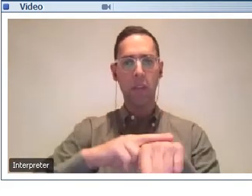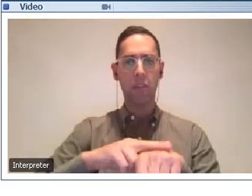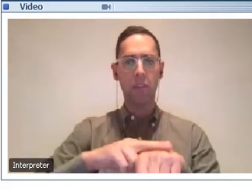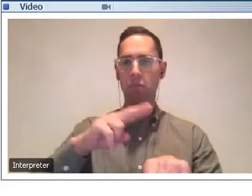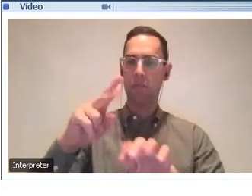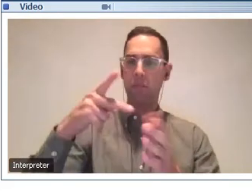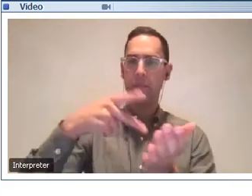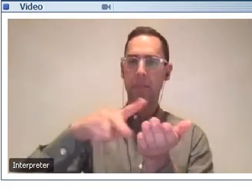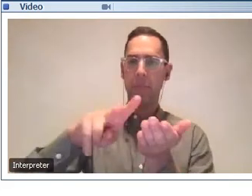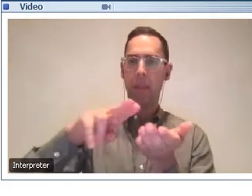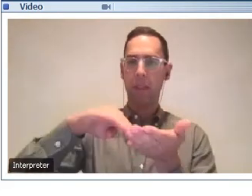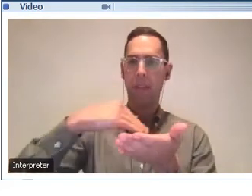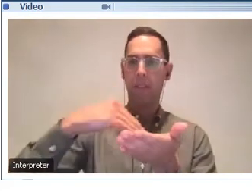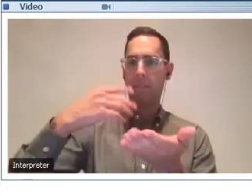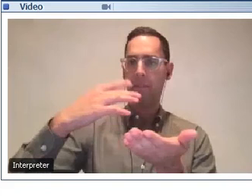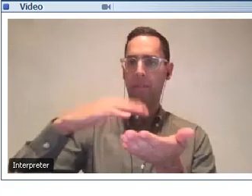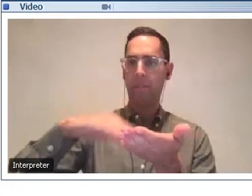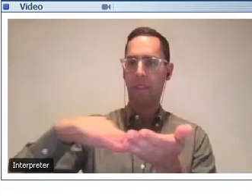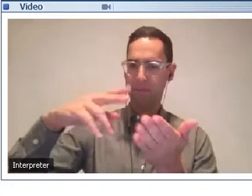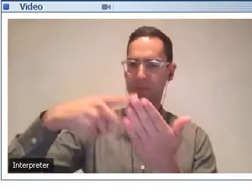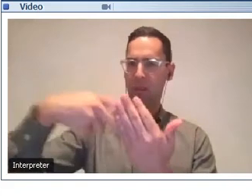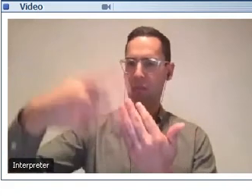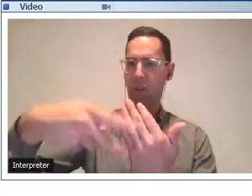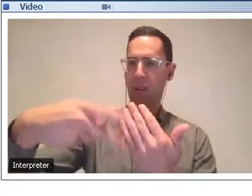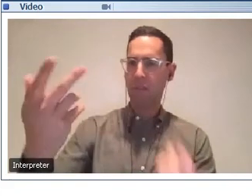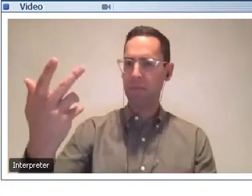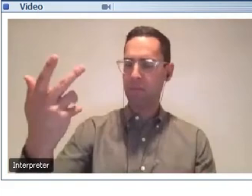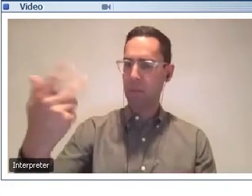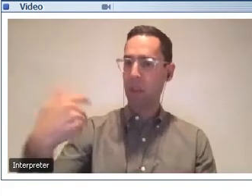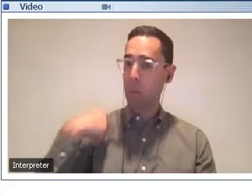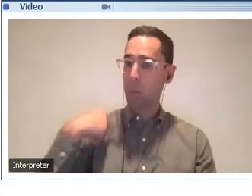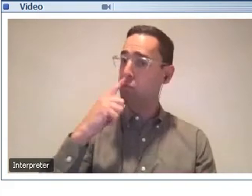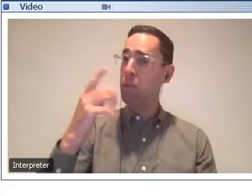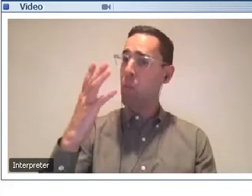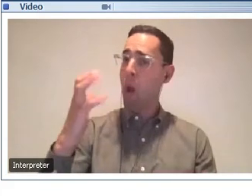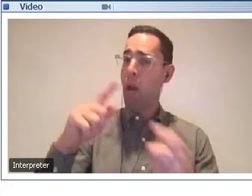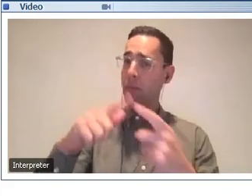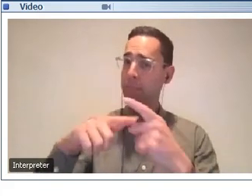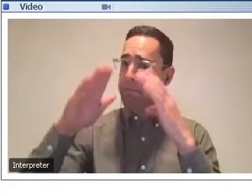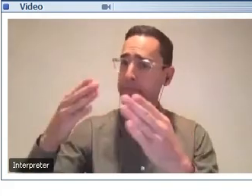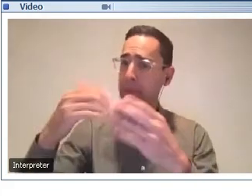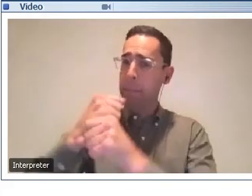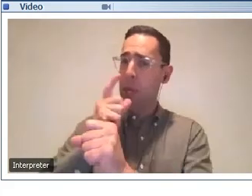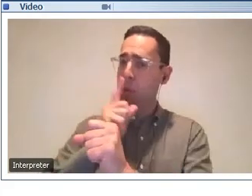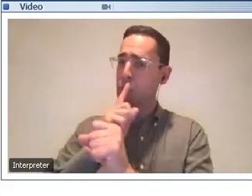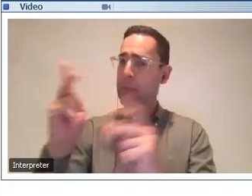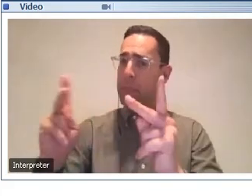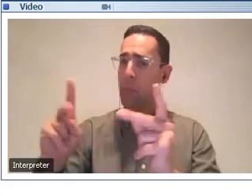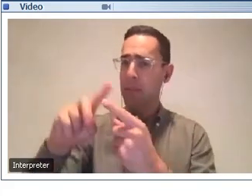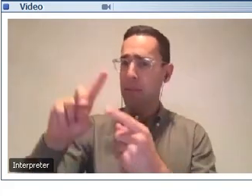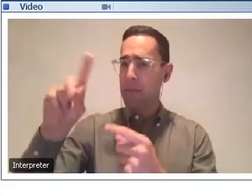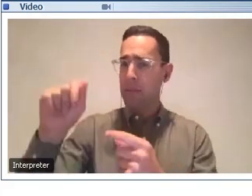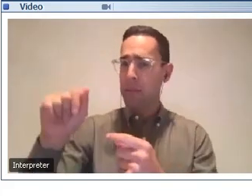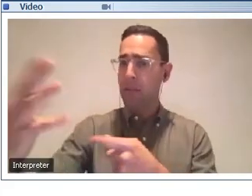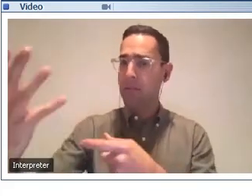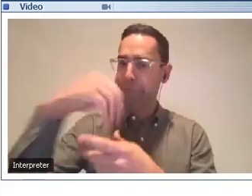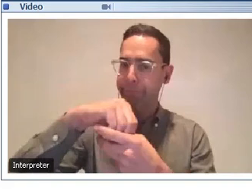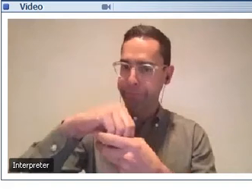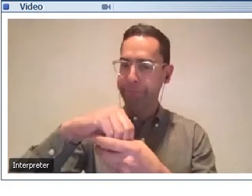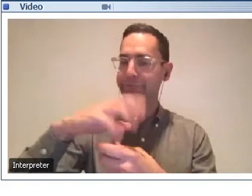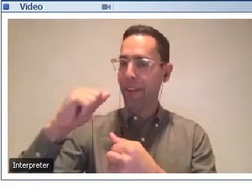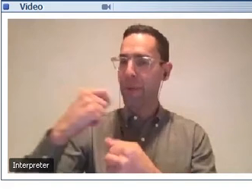program that is inclusive of and meets the needs of people with disabilities and their families, right?